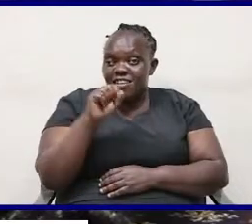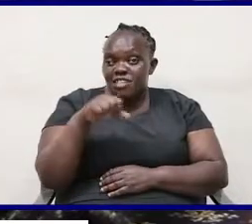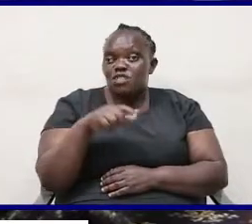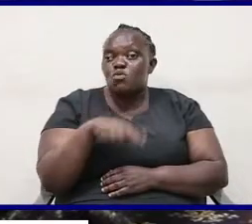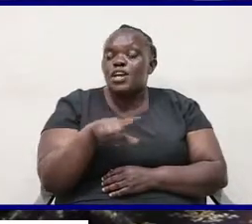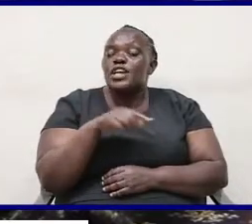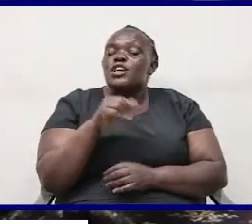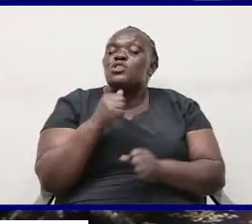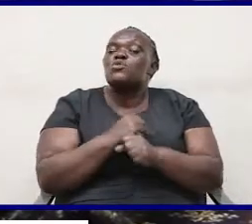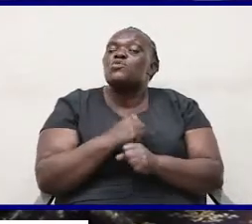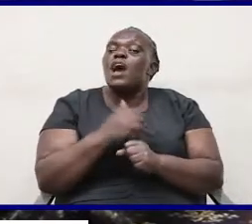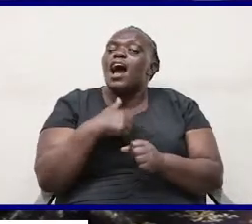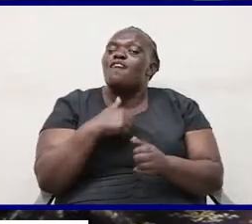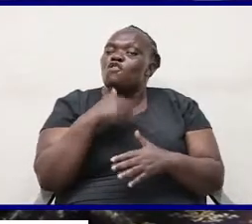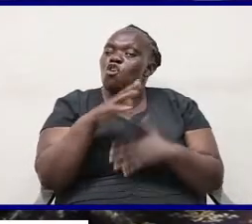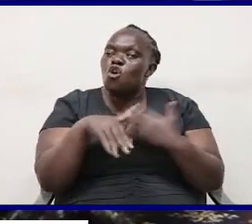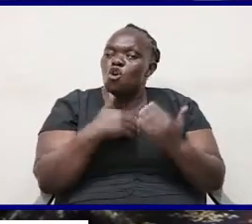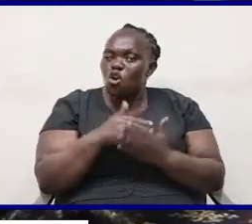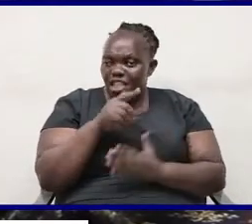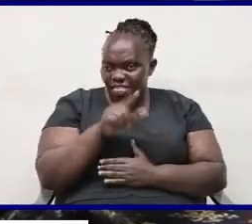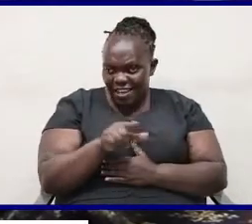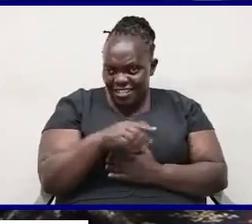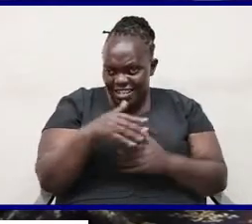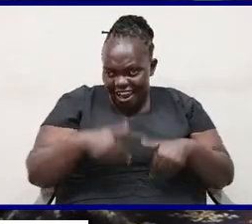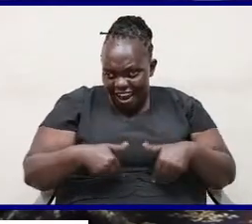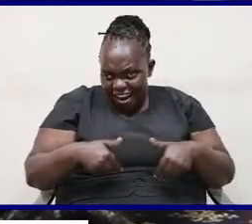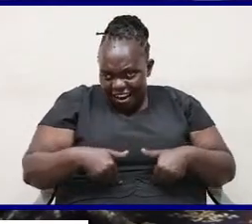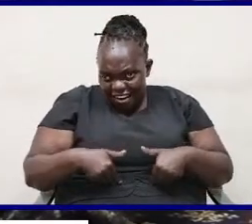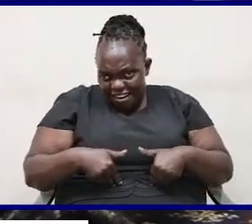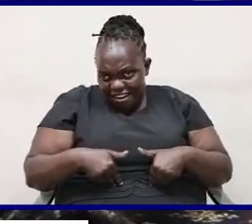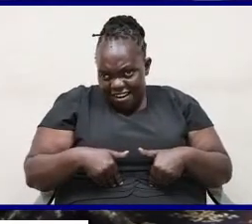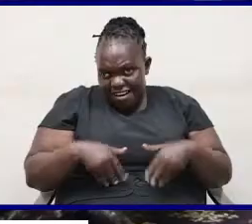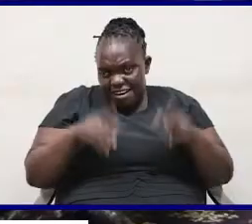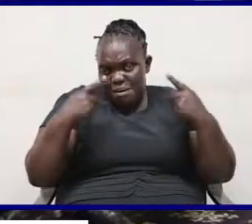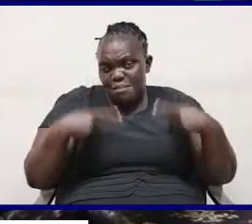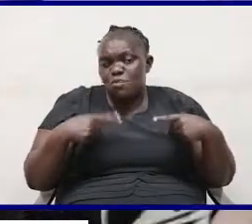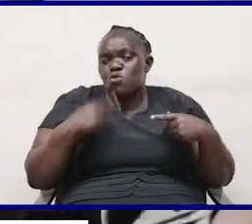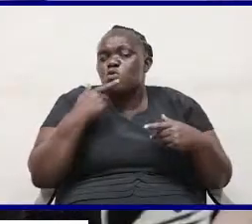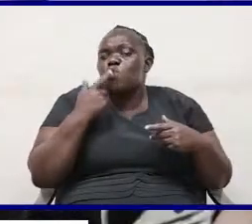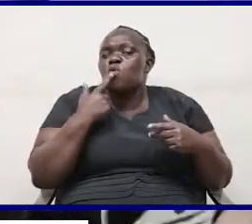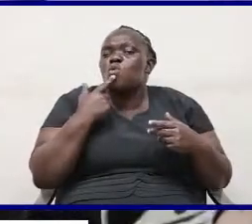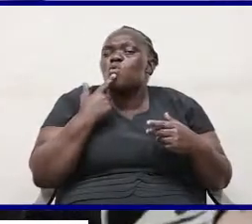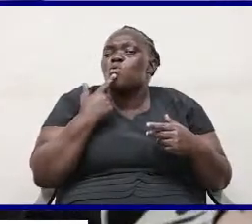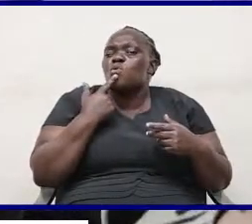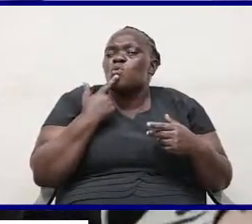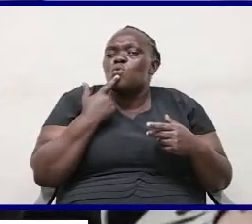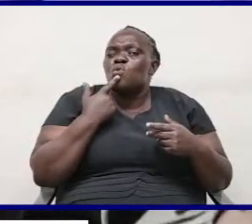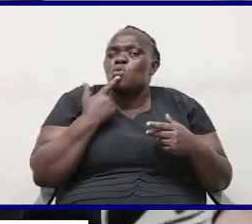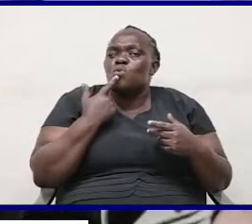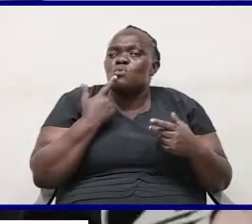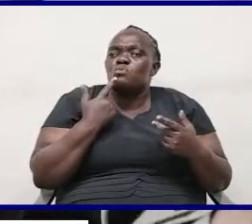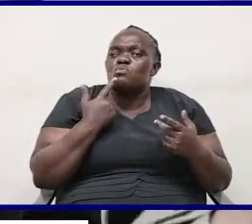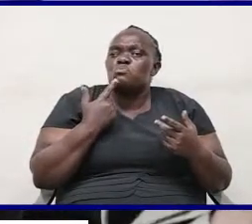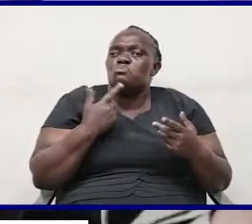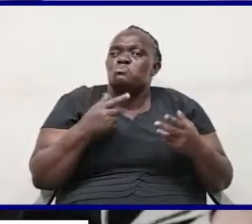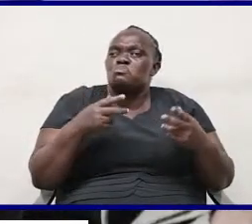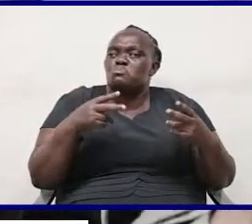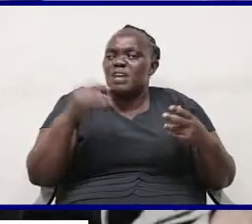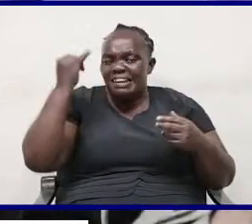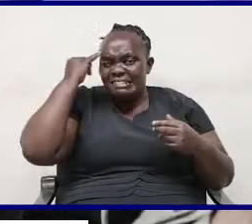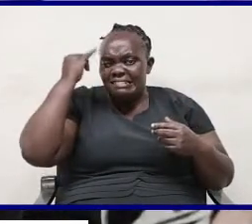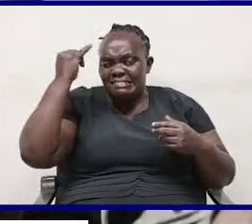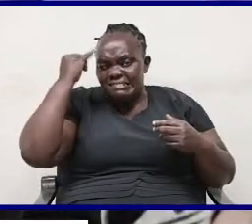do. We have all these young people who are really